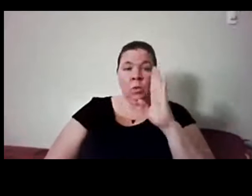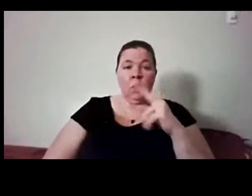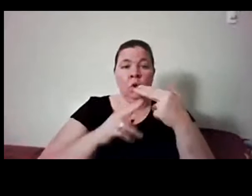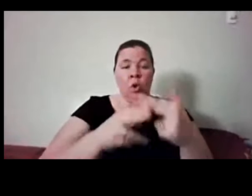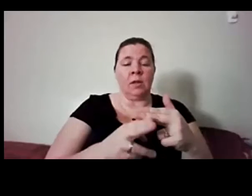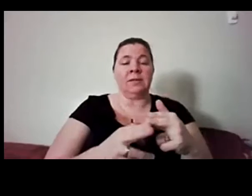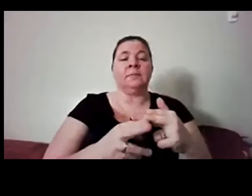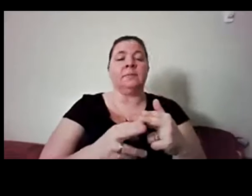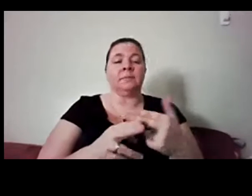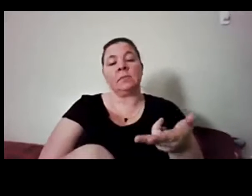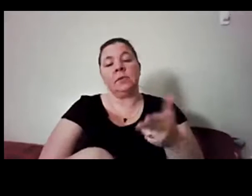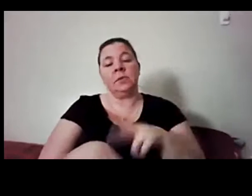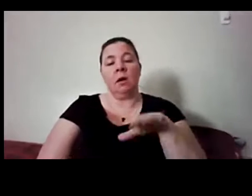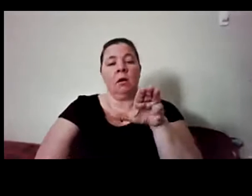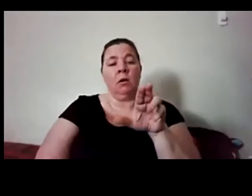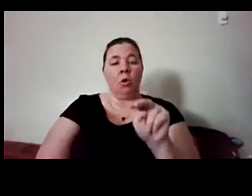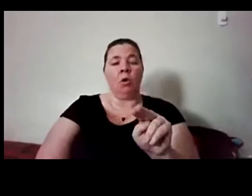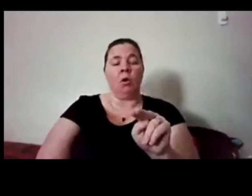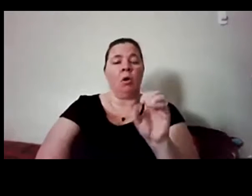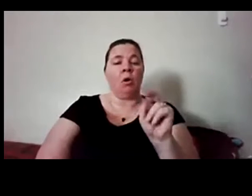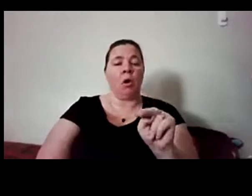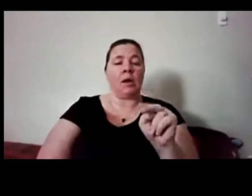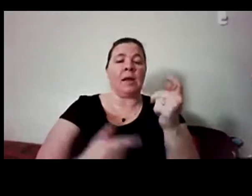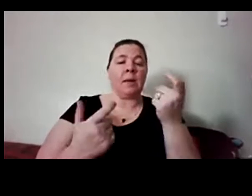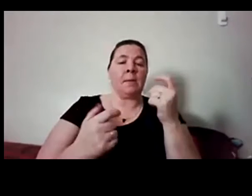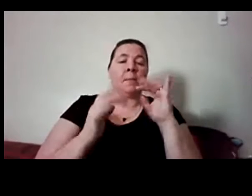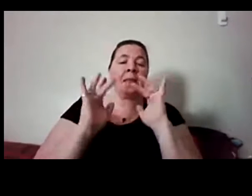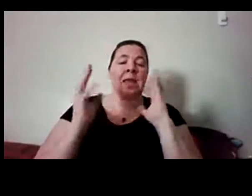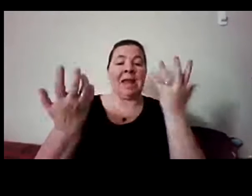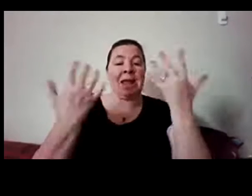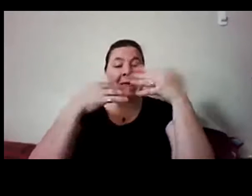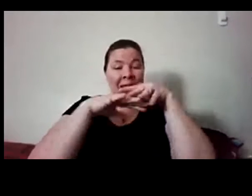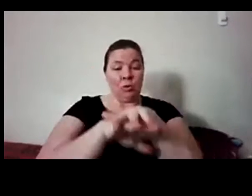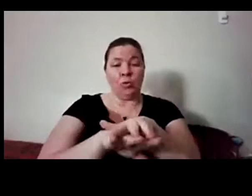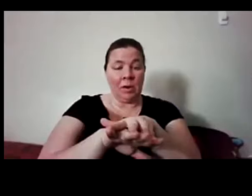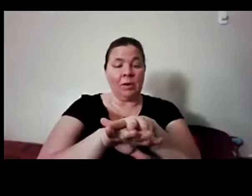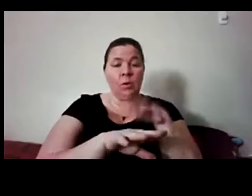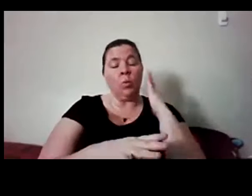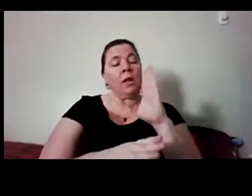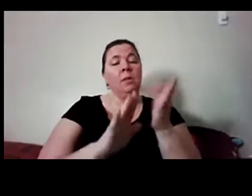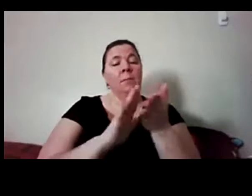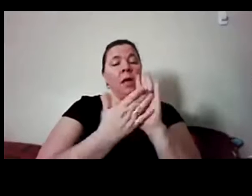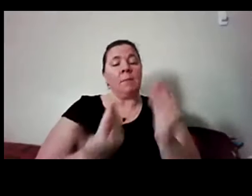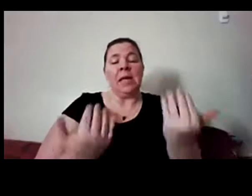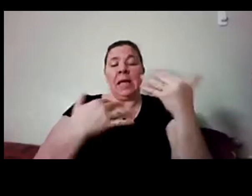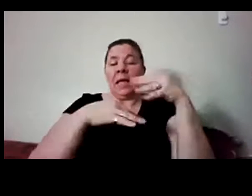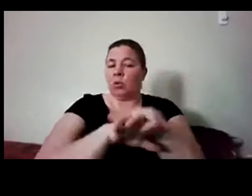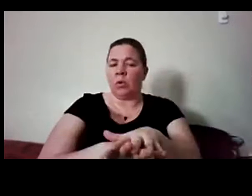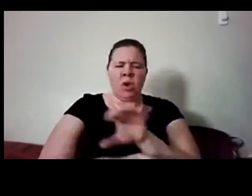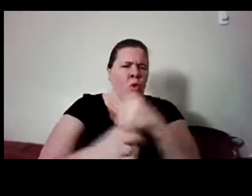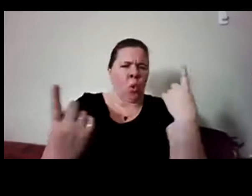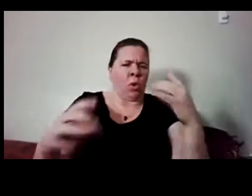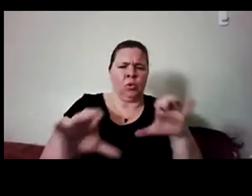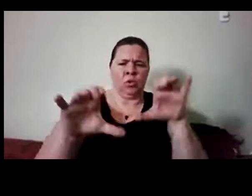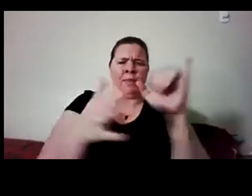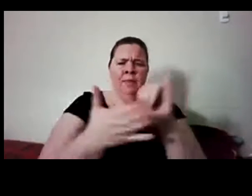single sign-on. And the big word is what? Integrated. These things are going to be integrated. Nobody has ever done it.